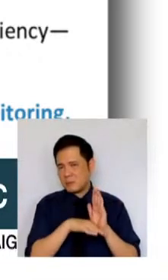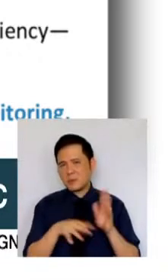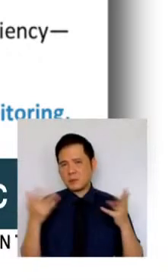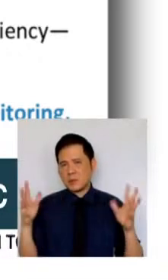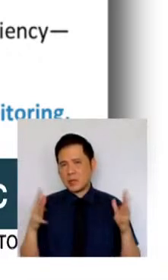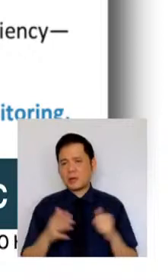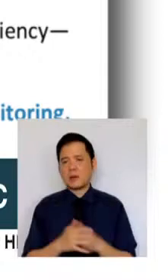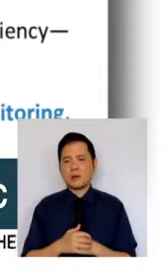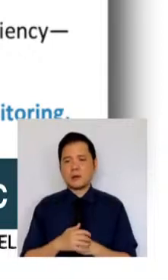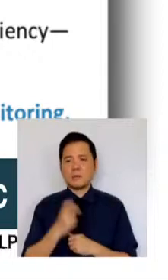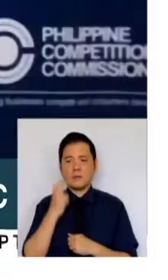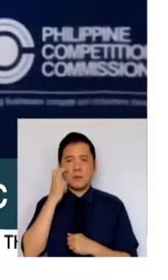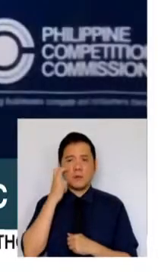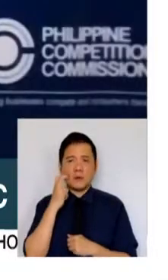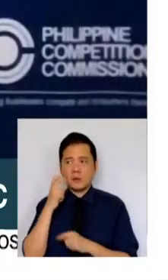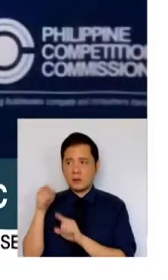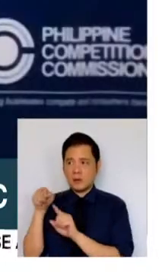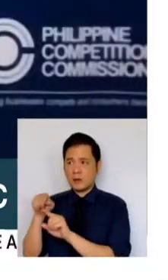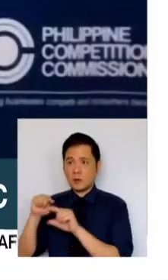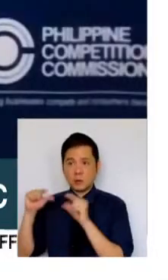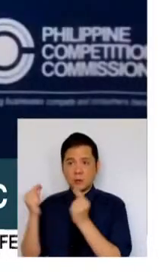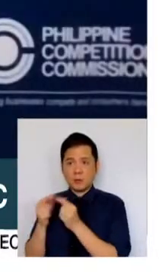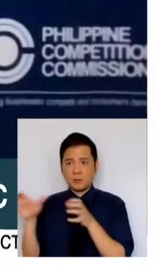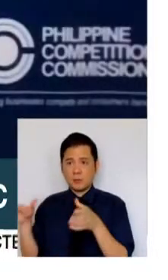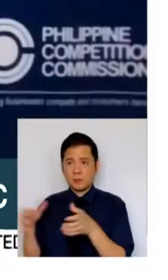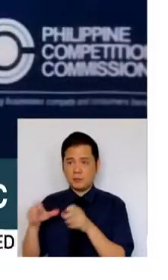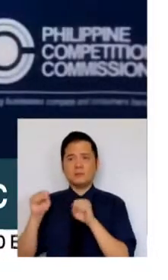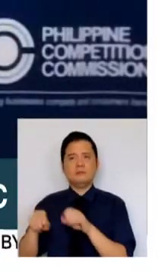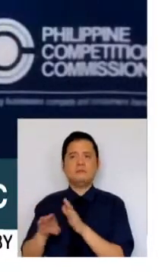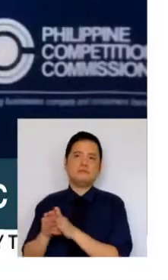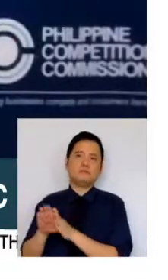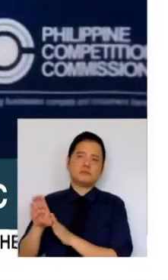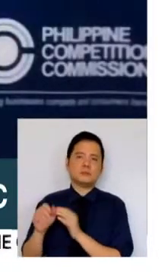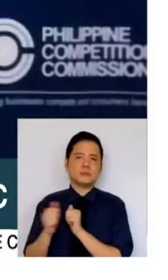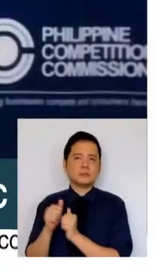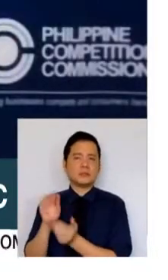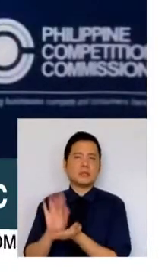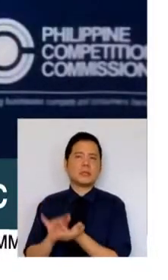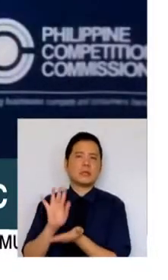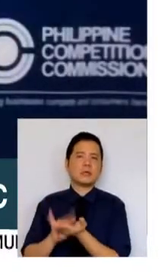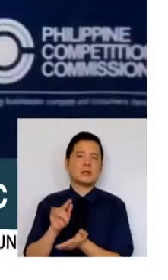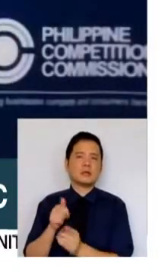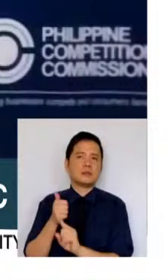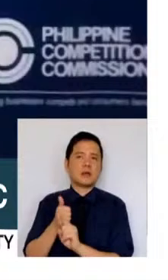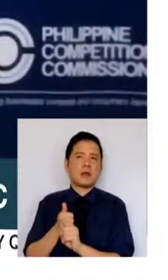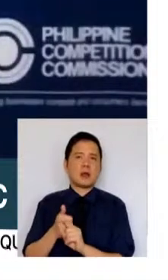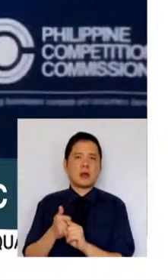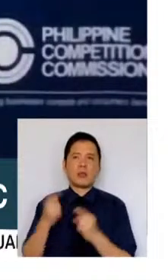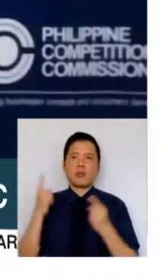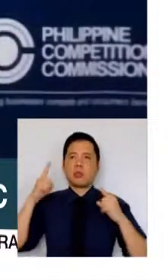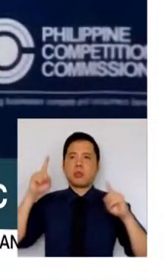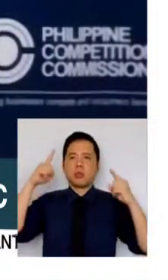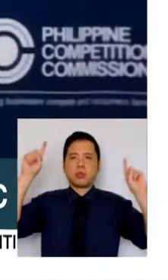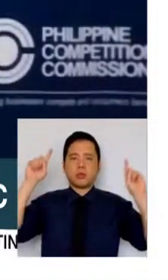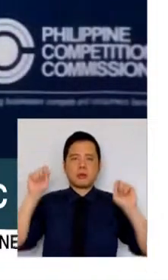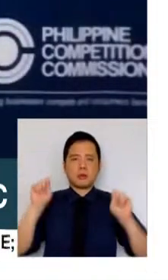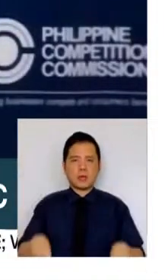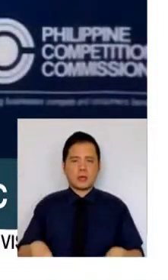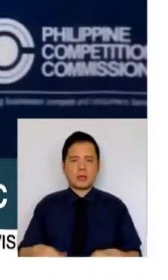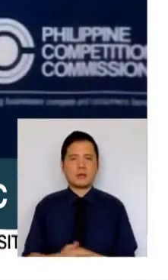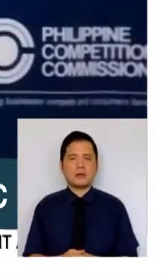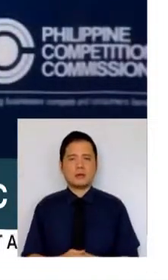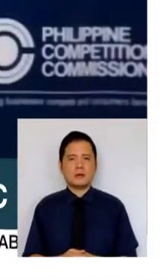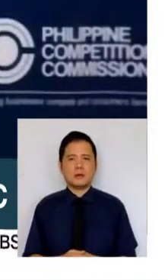cartels can proliferate. Cartels can take advantage of the fact that they can exercise their